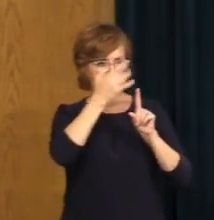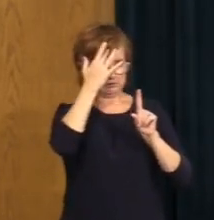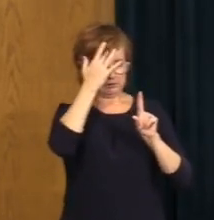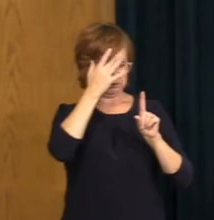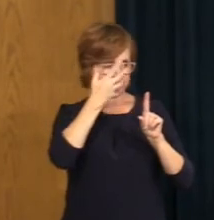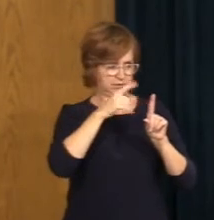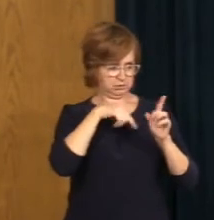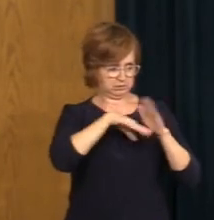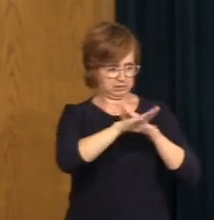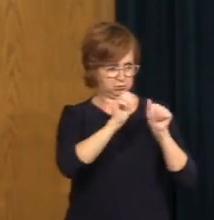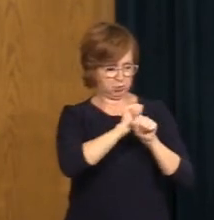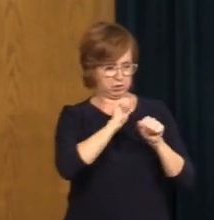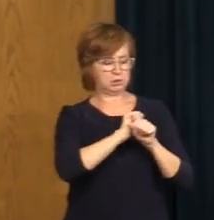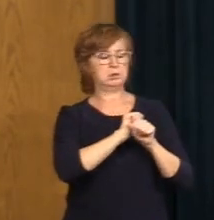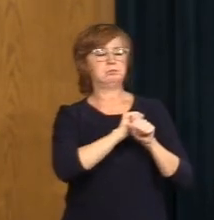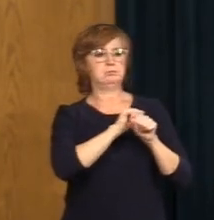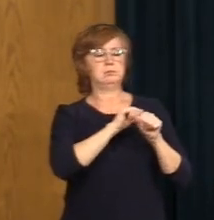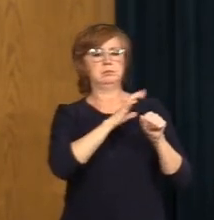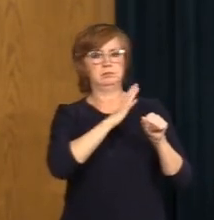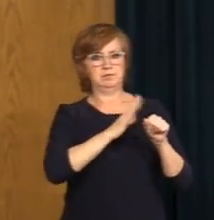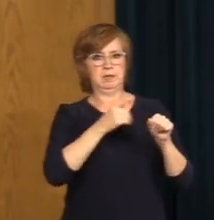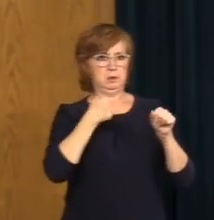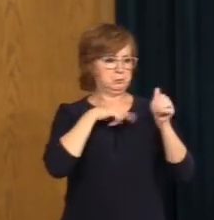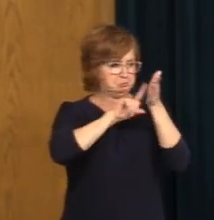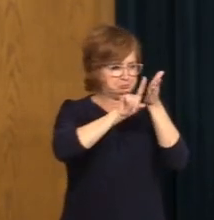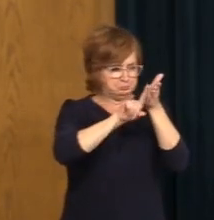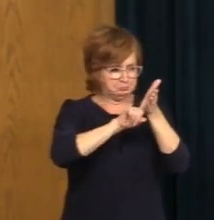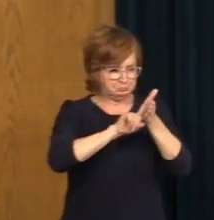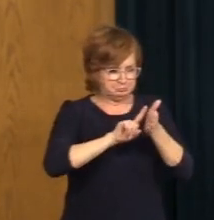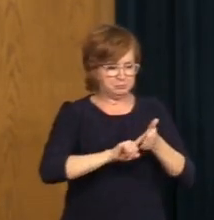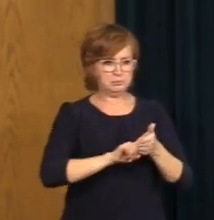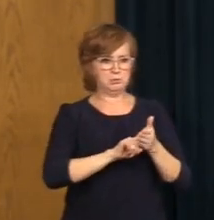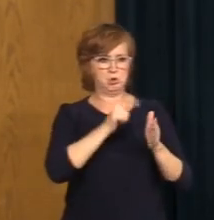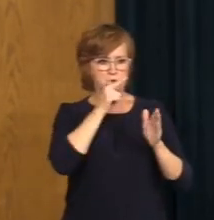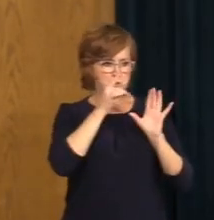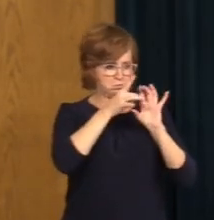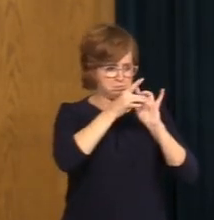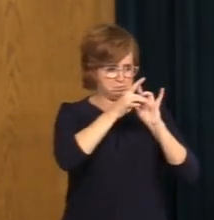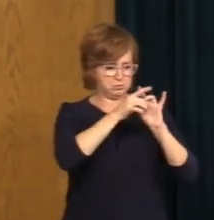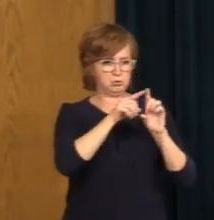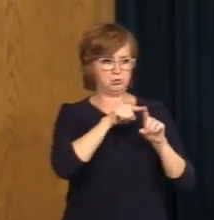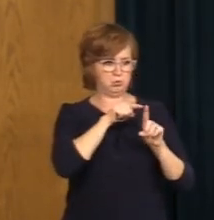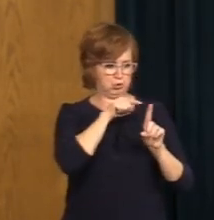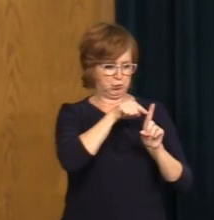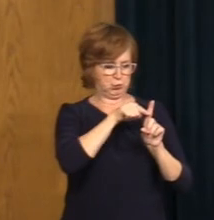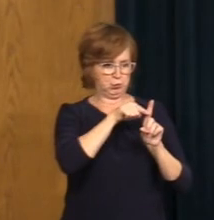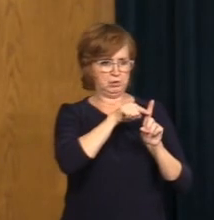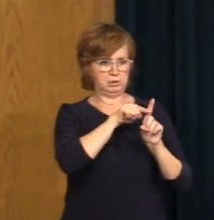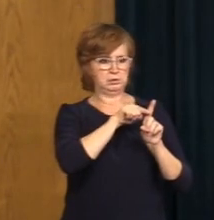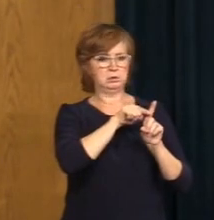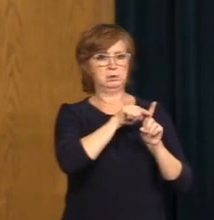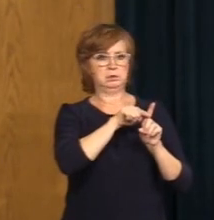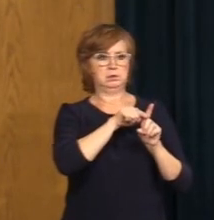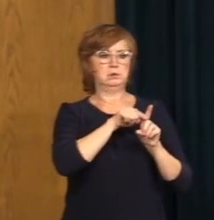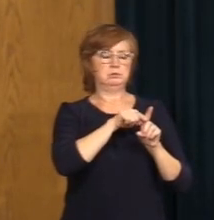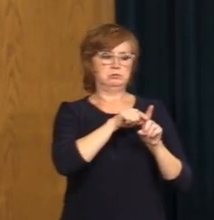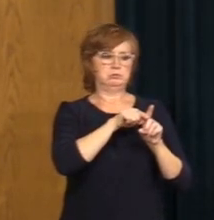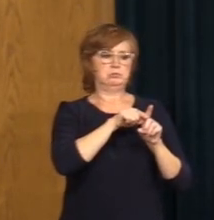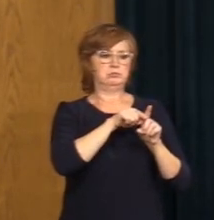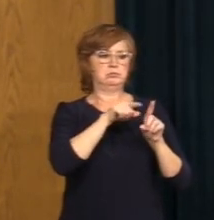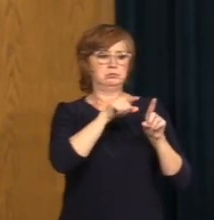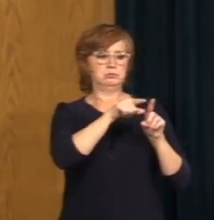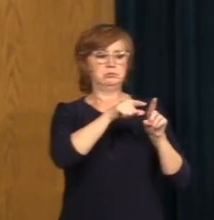There's an assessment done that, okay, who else is a close contact? So those close contacts would be put under